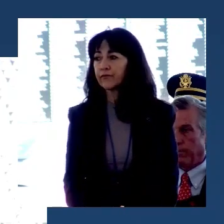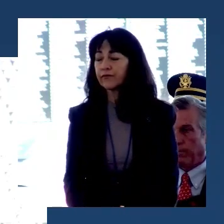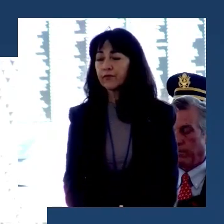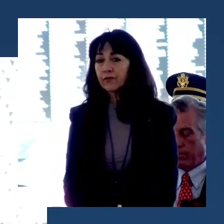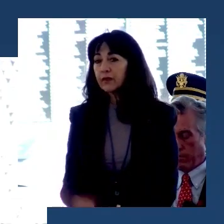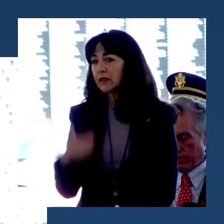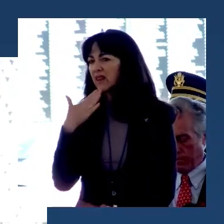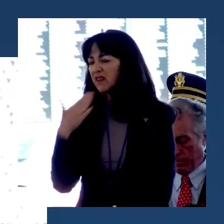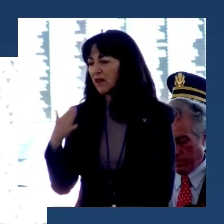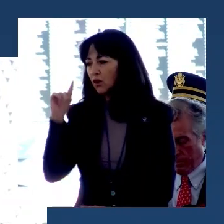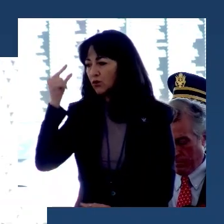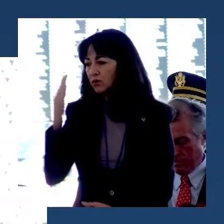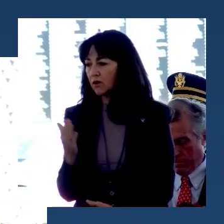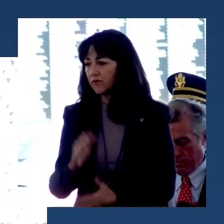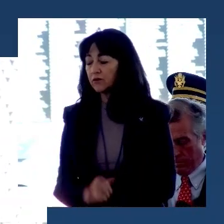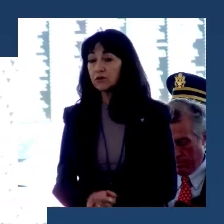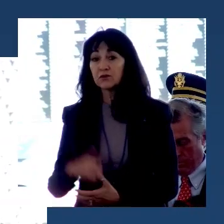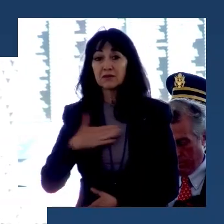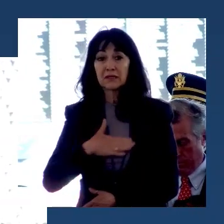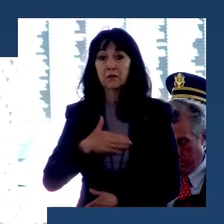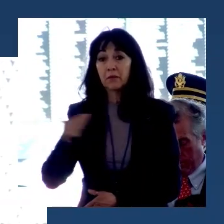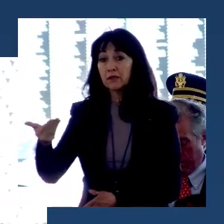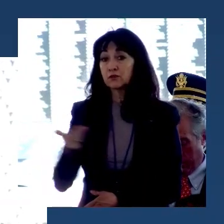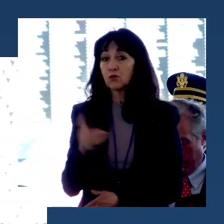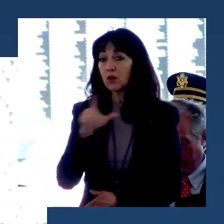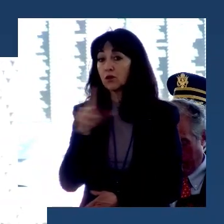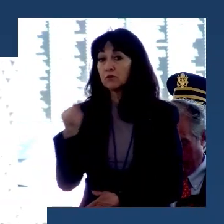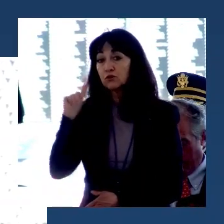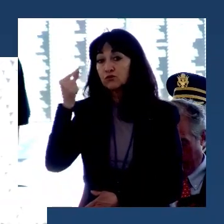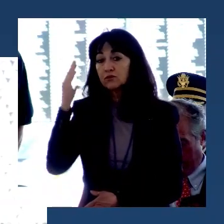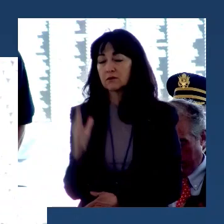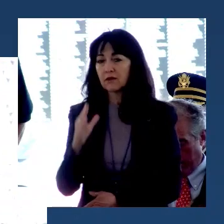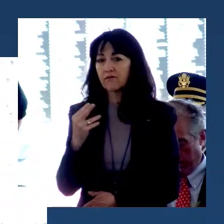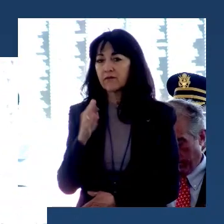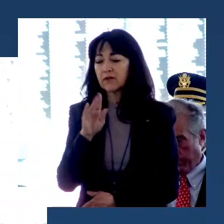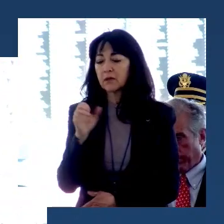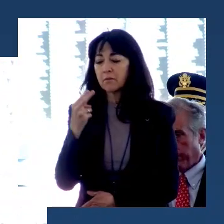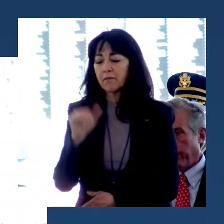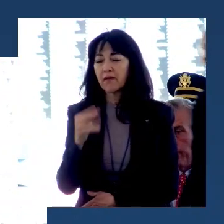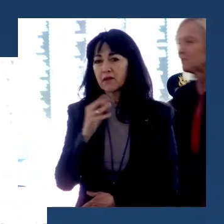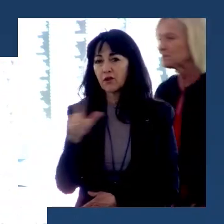Thank you, Governor. Please welcome the Lieutenant Governor, Bethany Hall Long.